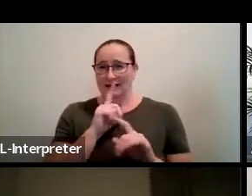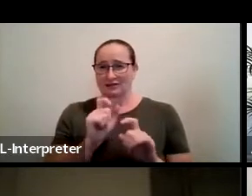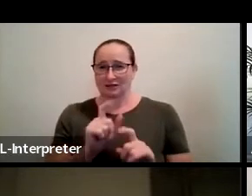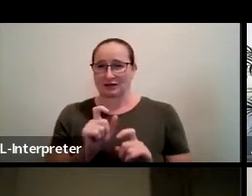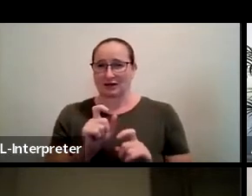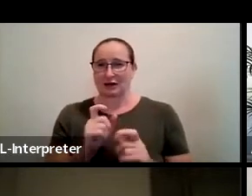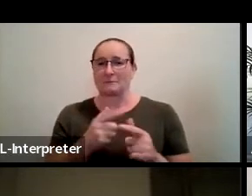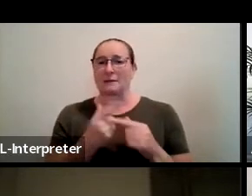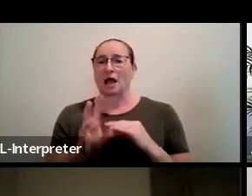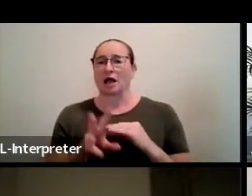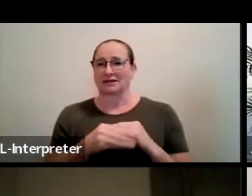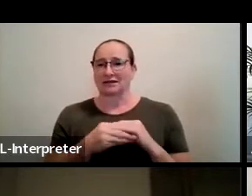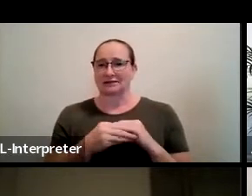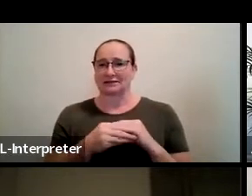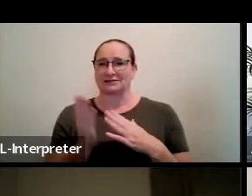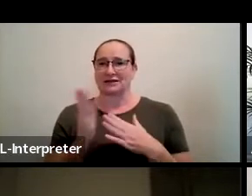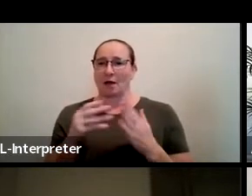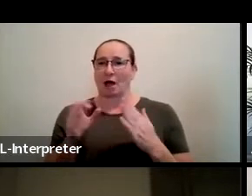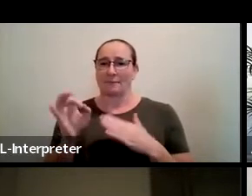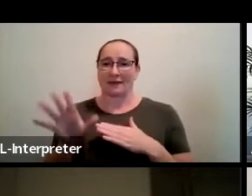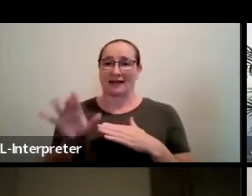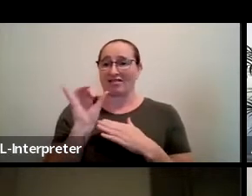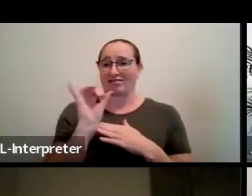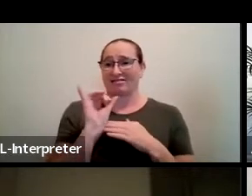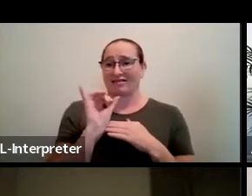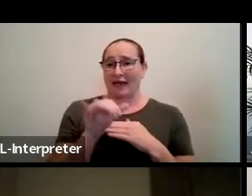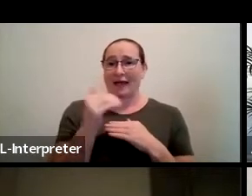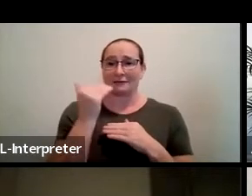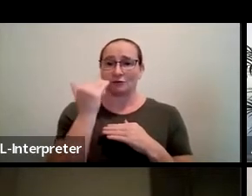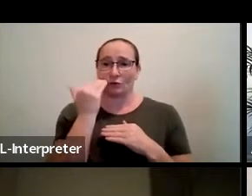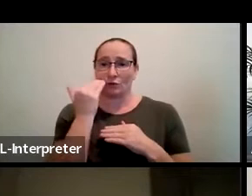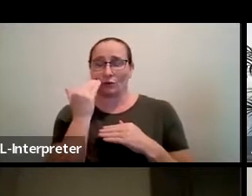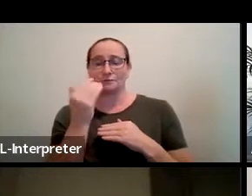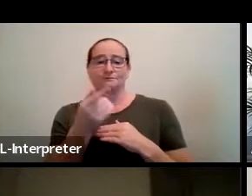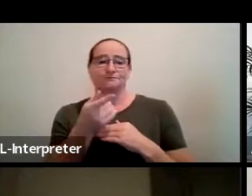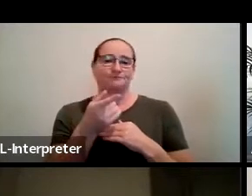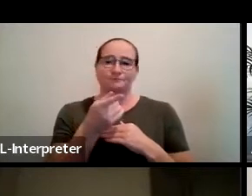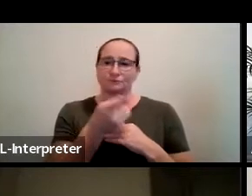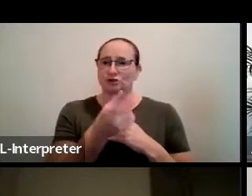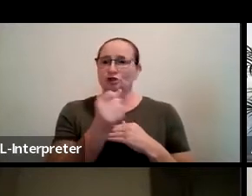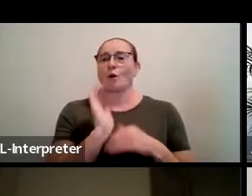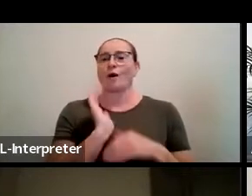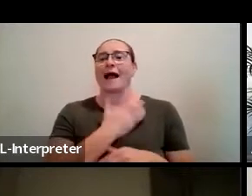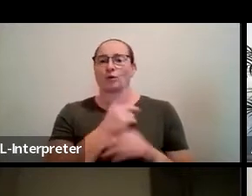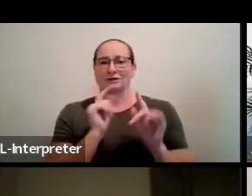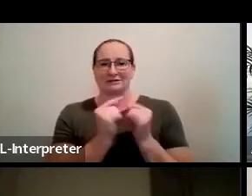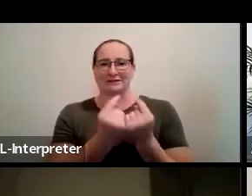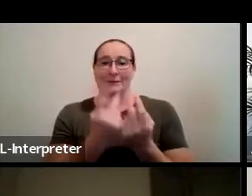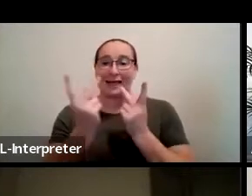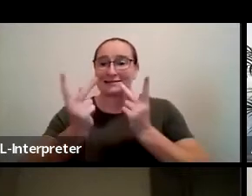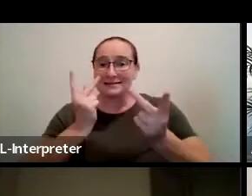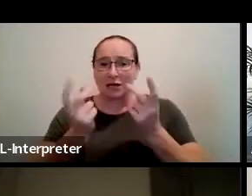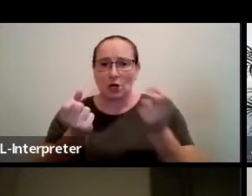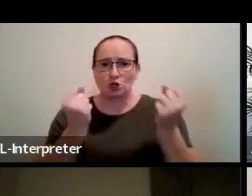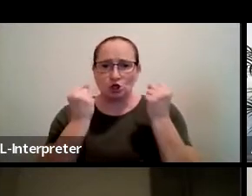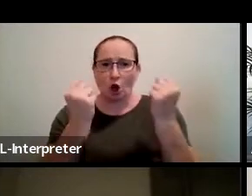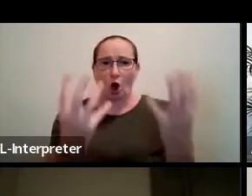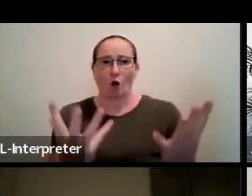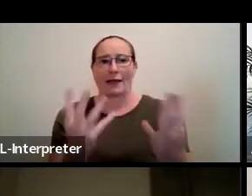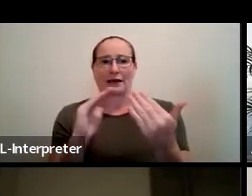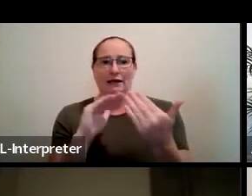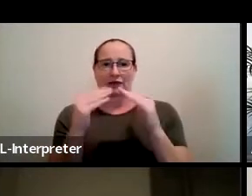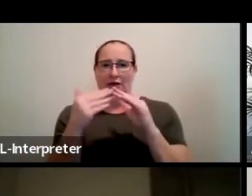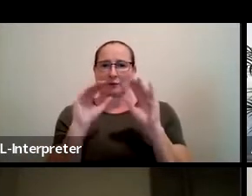I'll just add on a small piece, and that is, you know, you or our team has seen so many of these